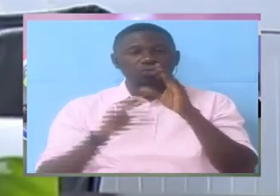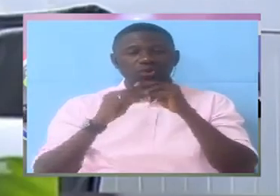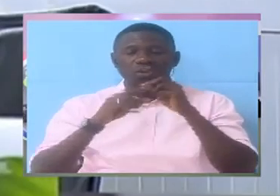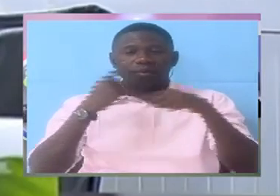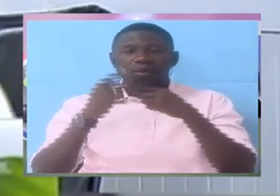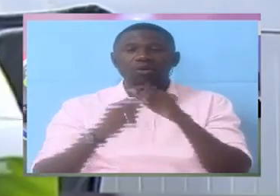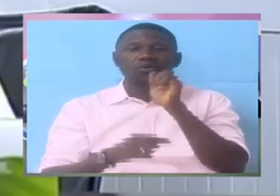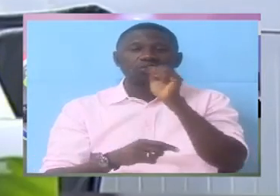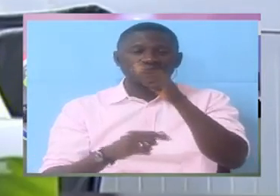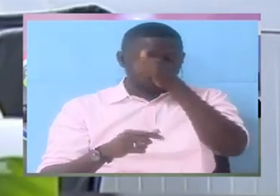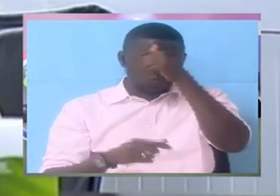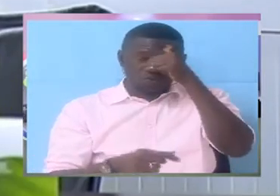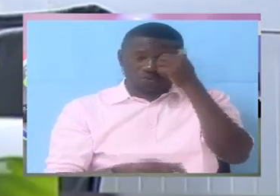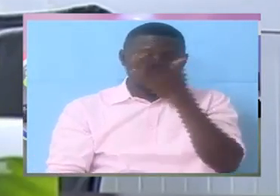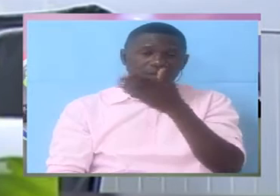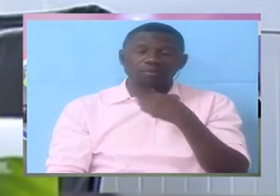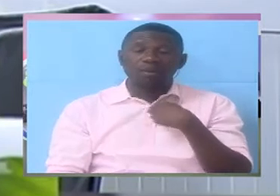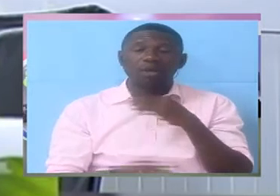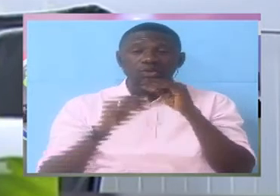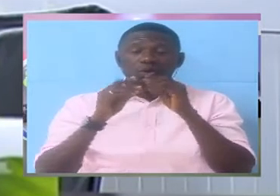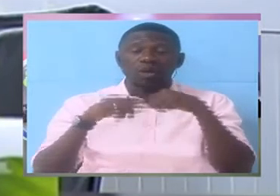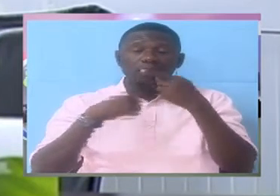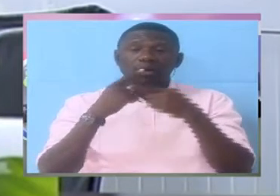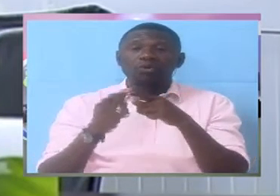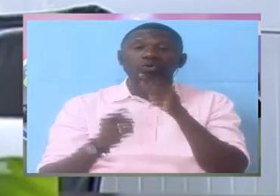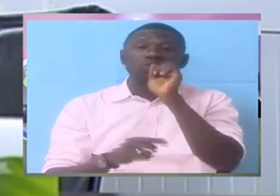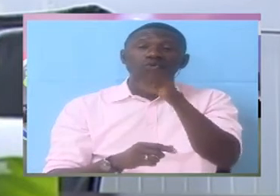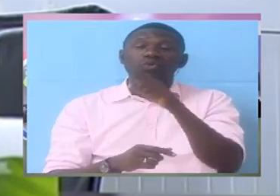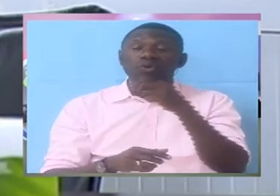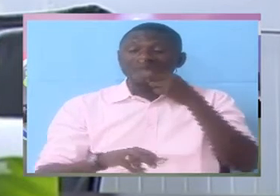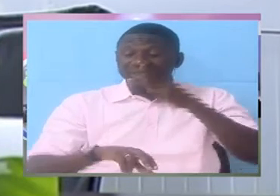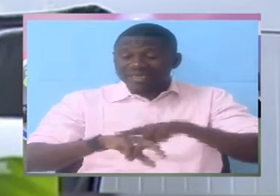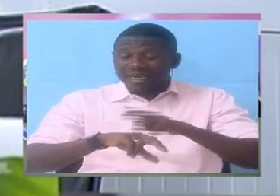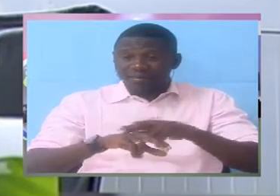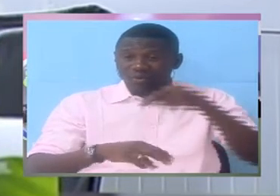about your presence while he was being